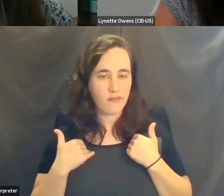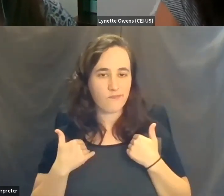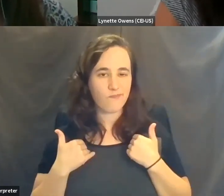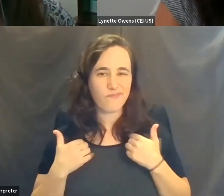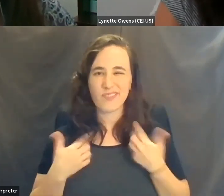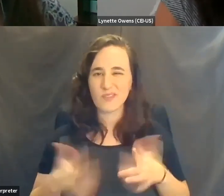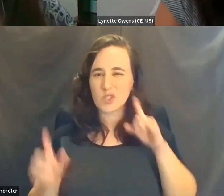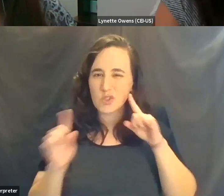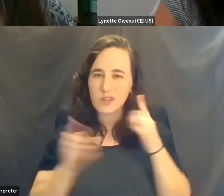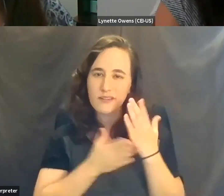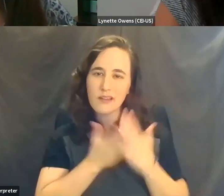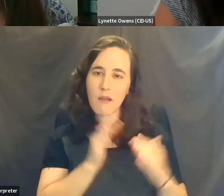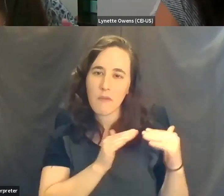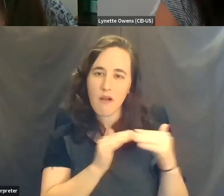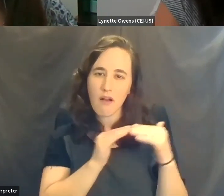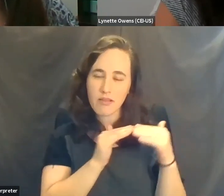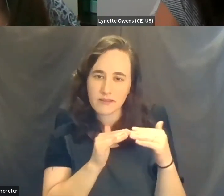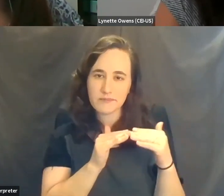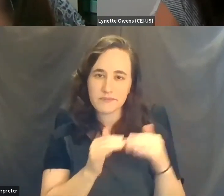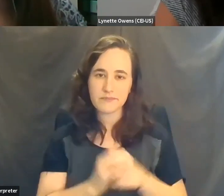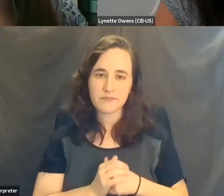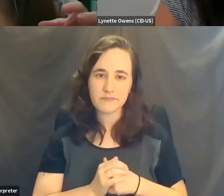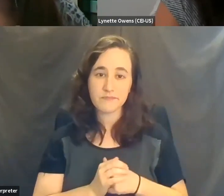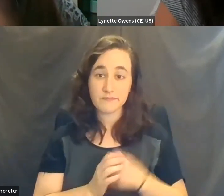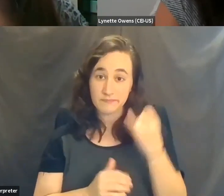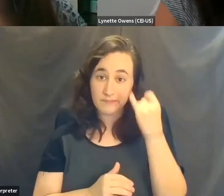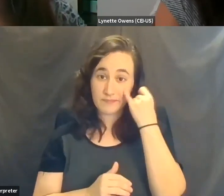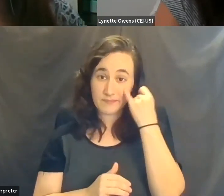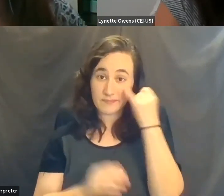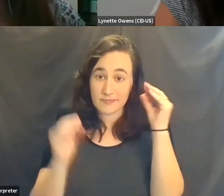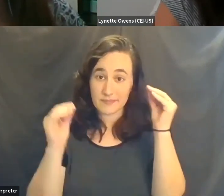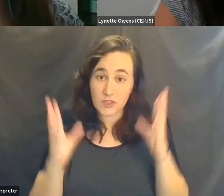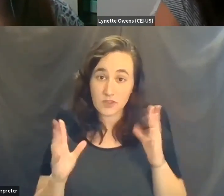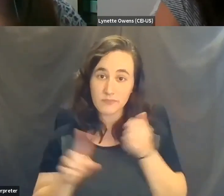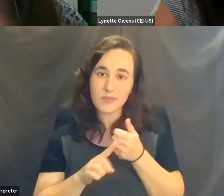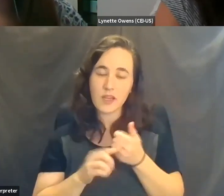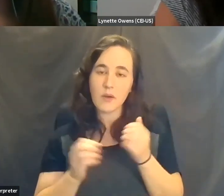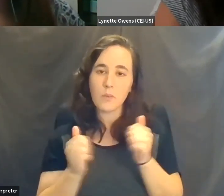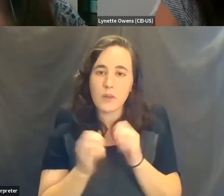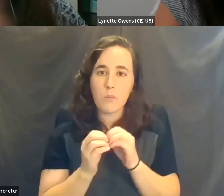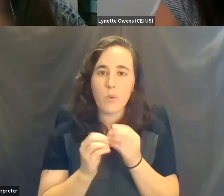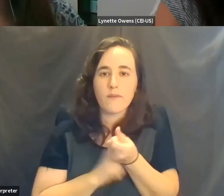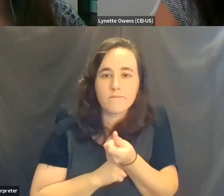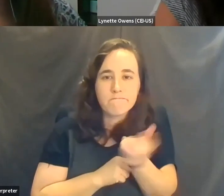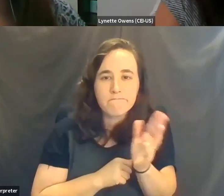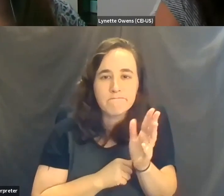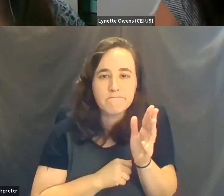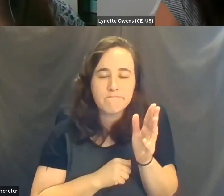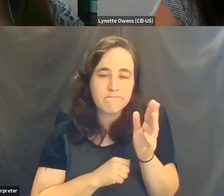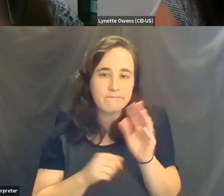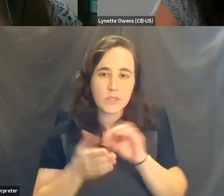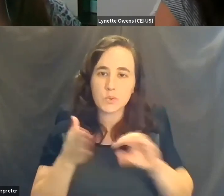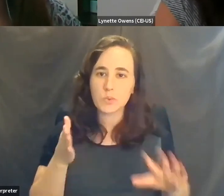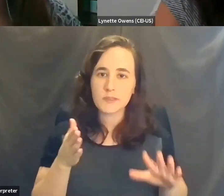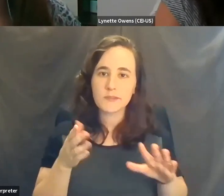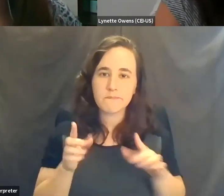that if, as a teacher, getting together with a smaller number of students, like a small group, you're much more likely